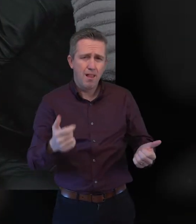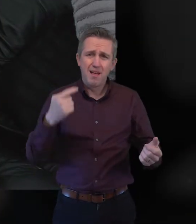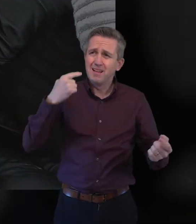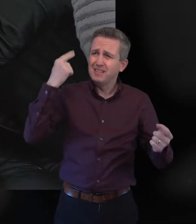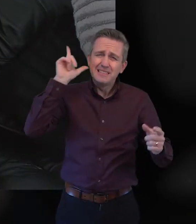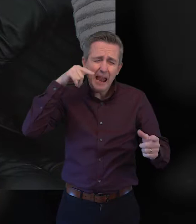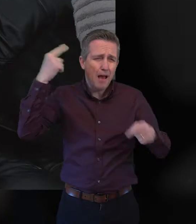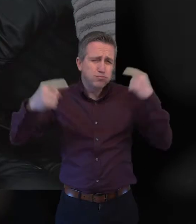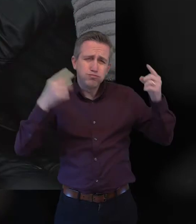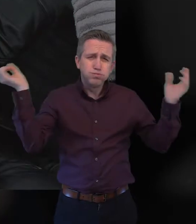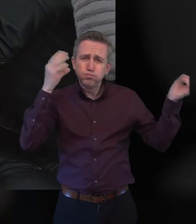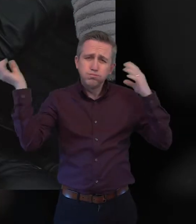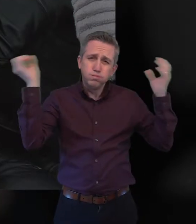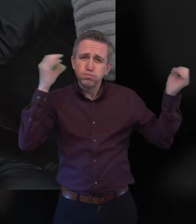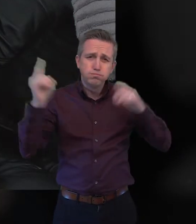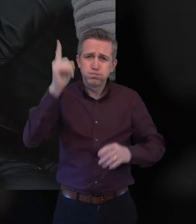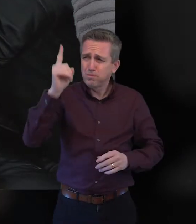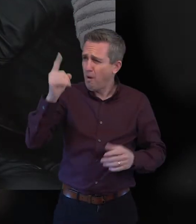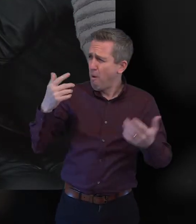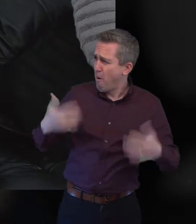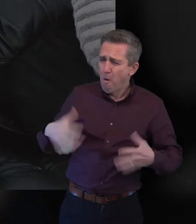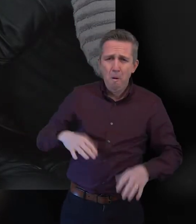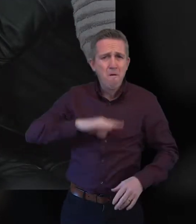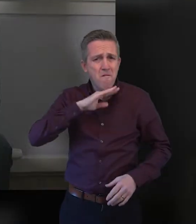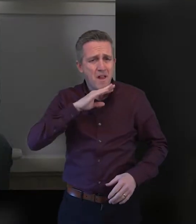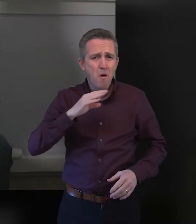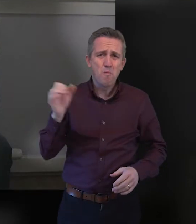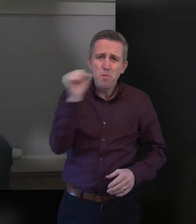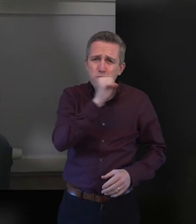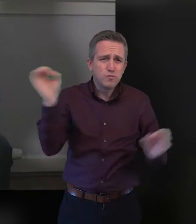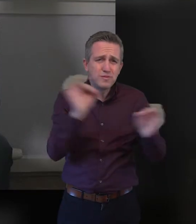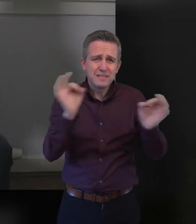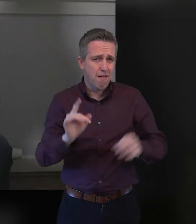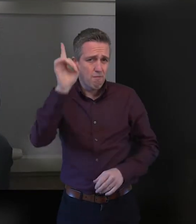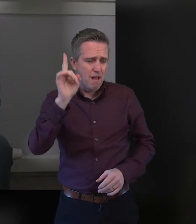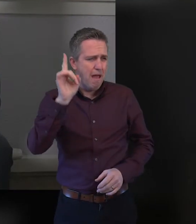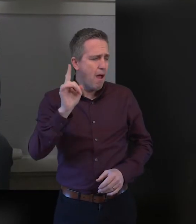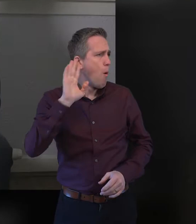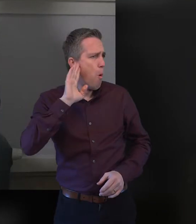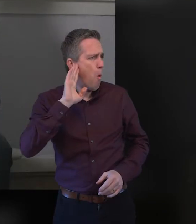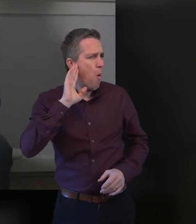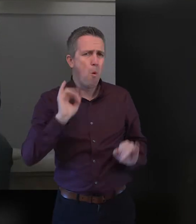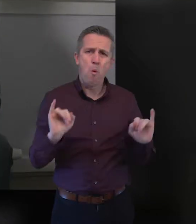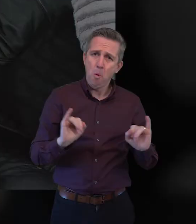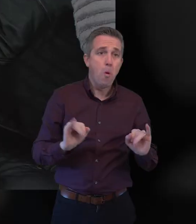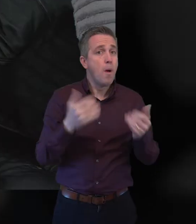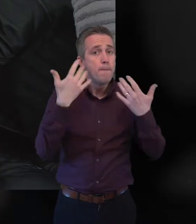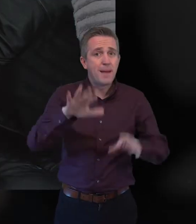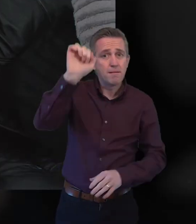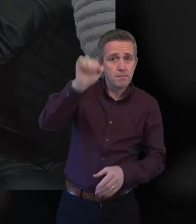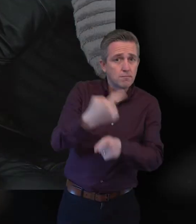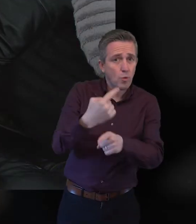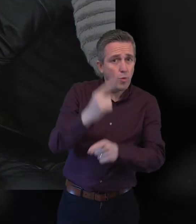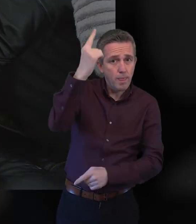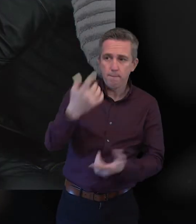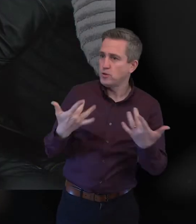Getting to know them? Getting to know their taste in music more like? Yeah, I can see it isn't ideal. You been round to speak to them?